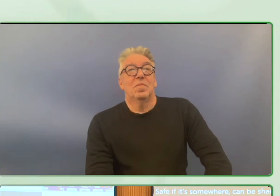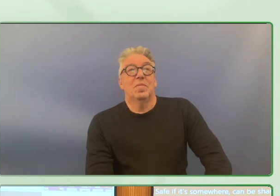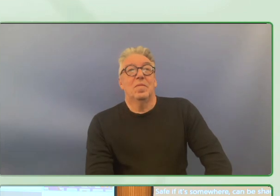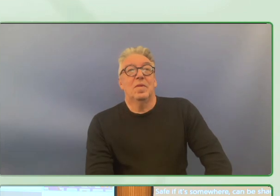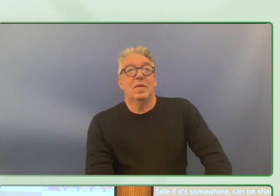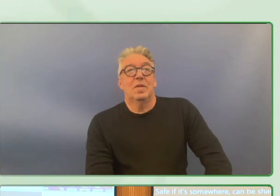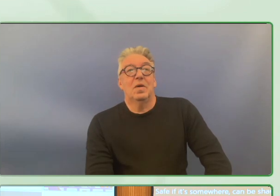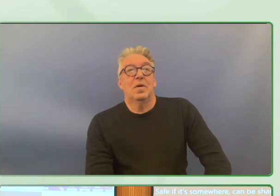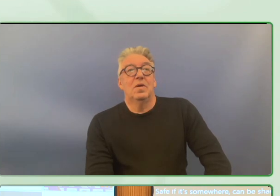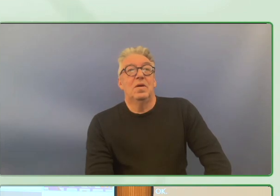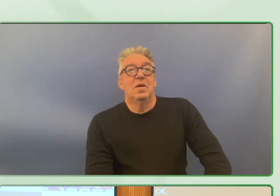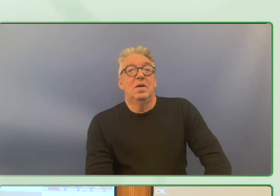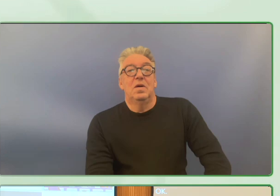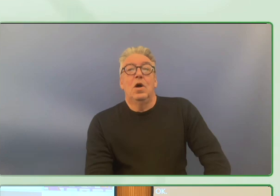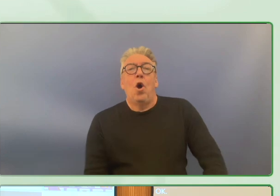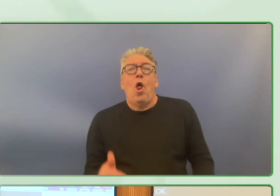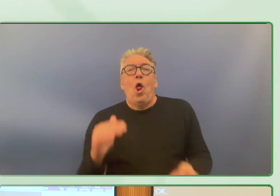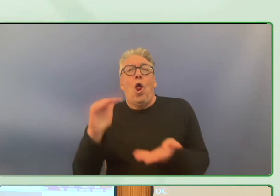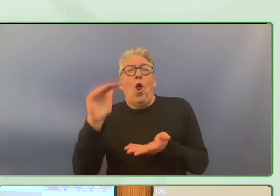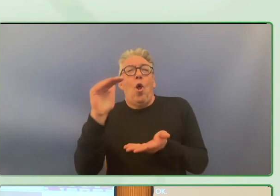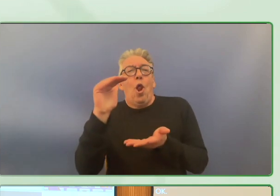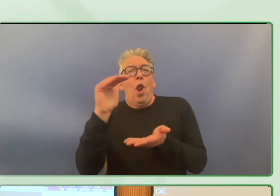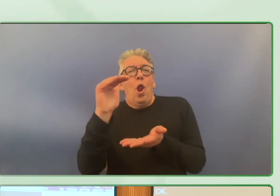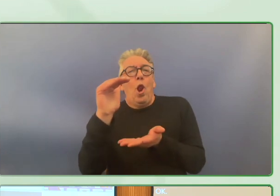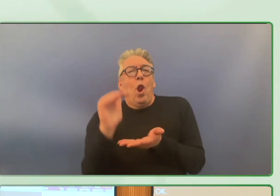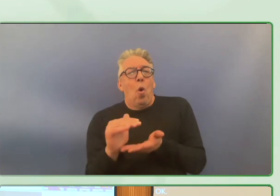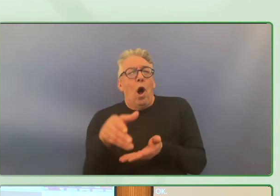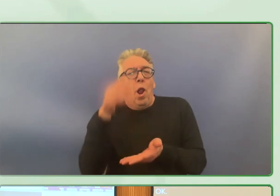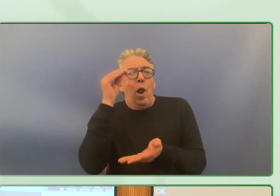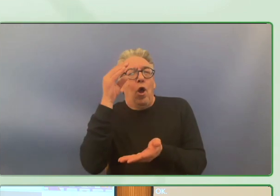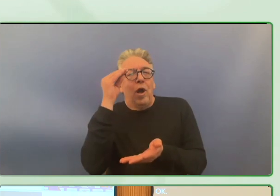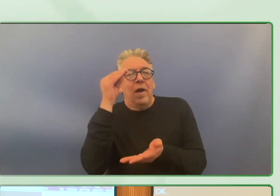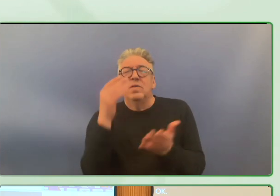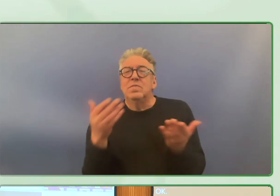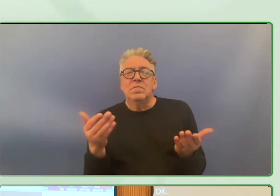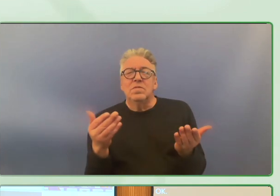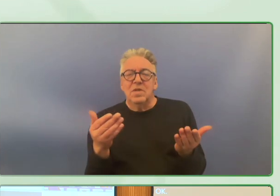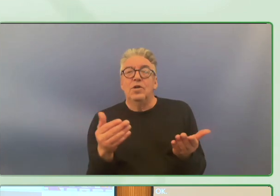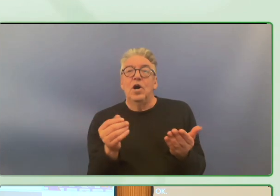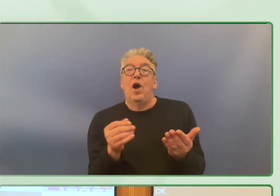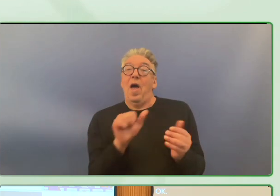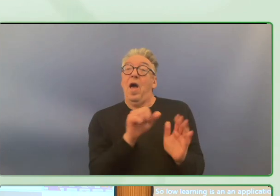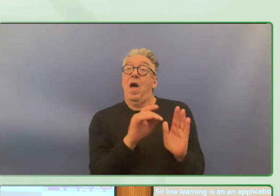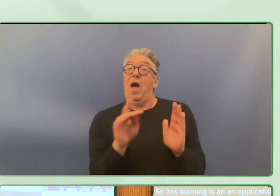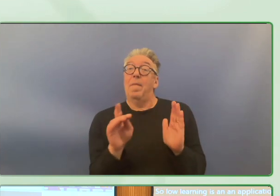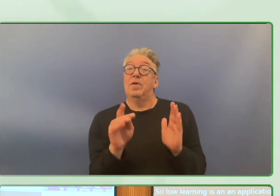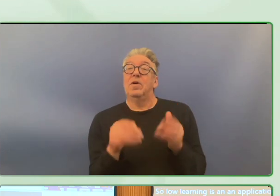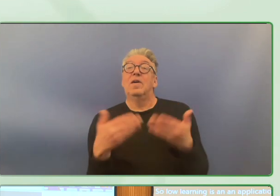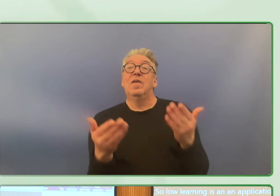So LoHo Learning is an application that provides digital education to learners.